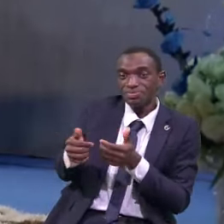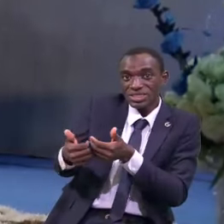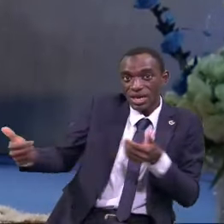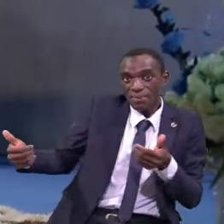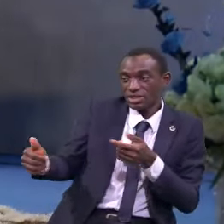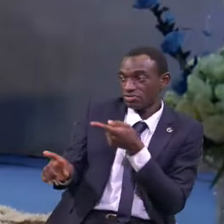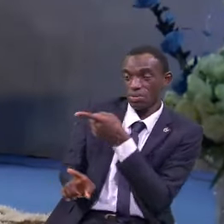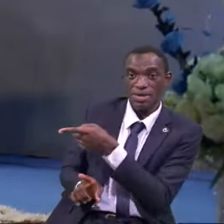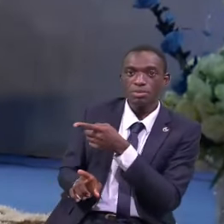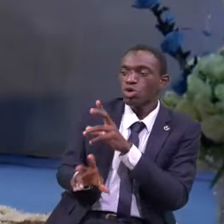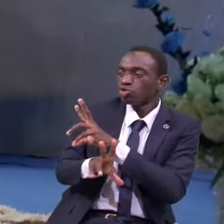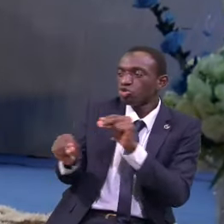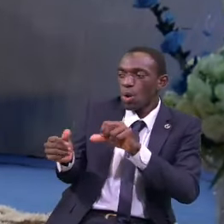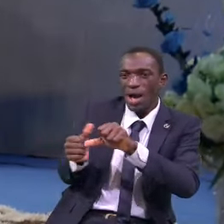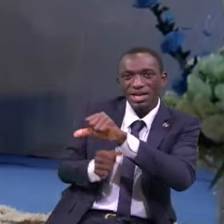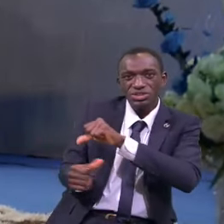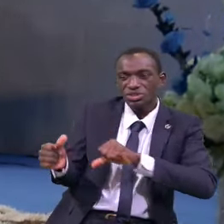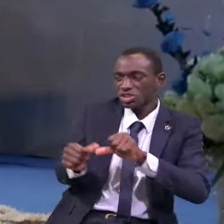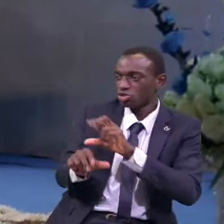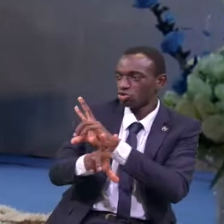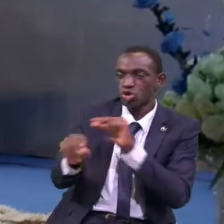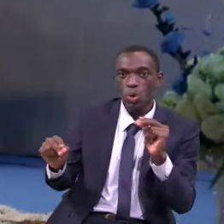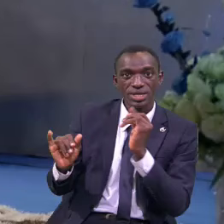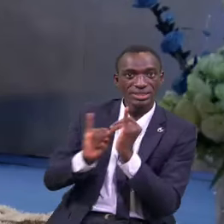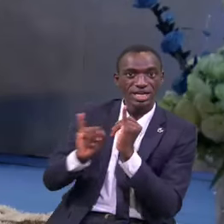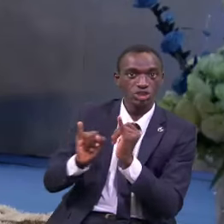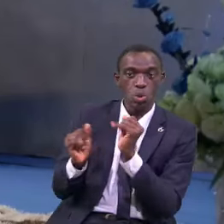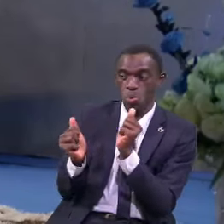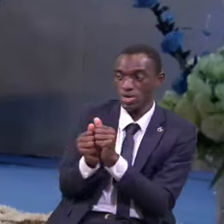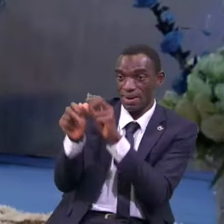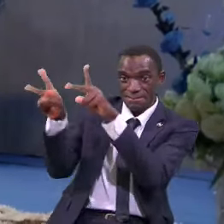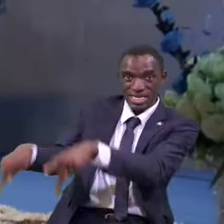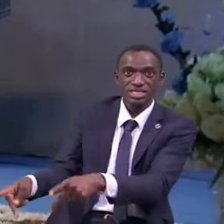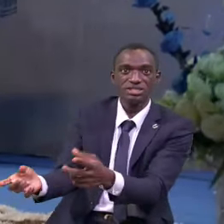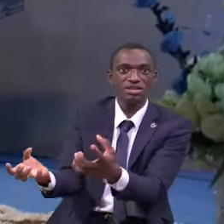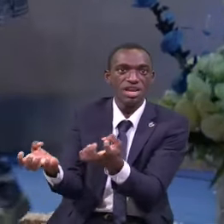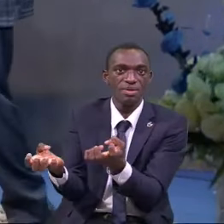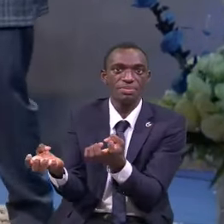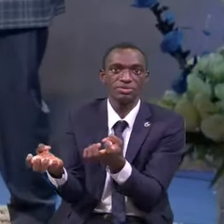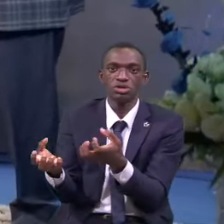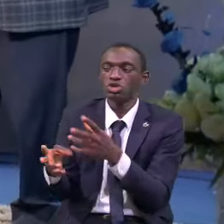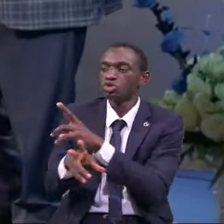association, there was no interaction with a leper.